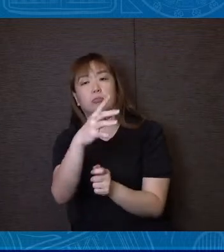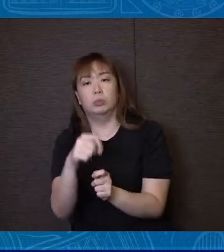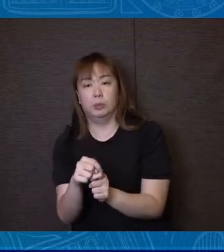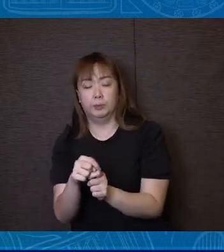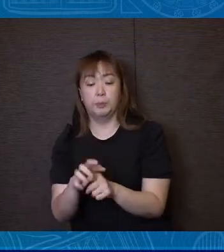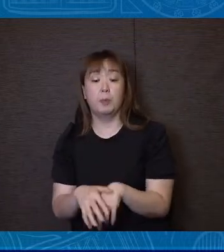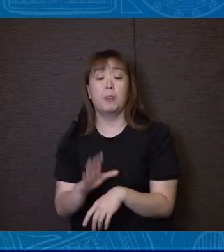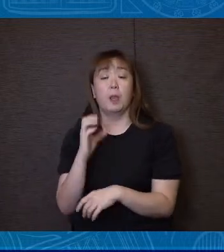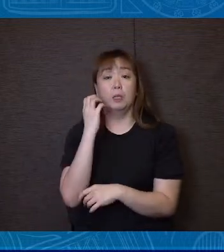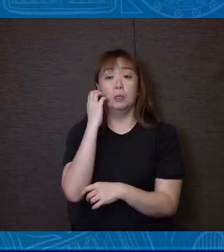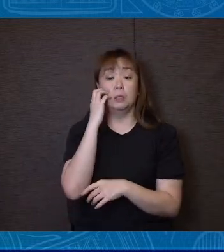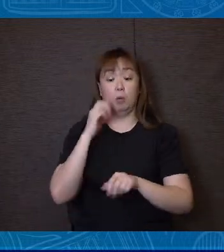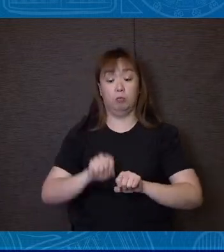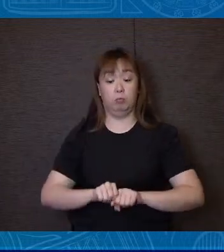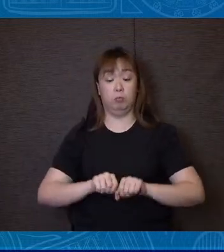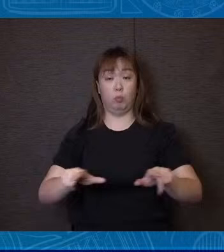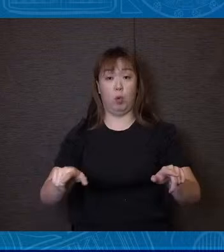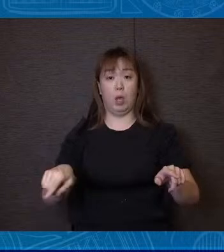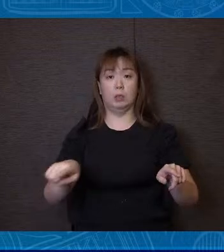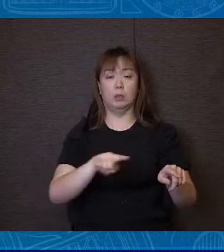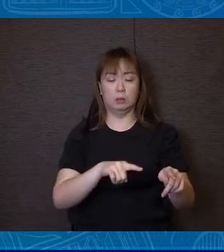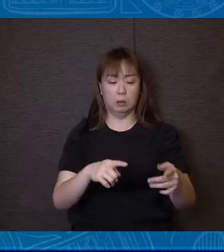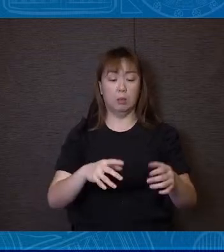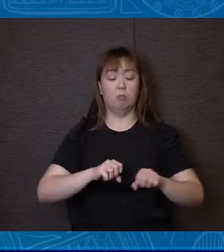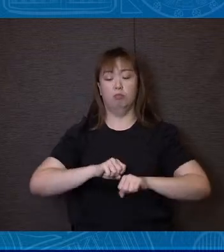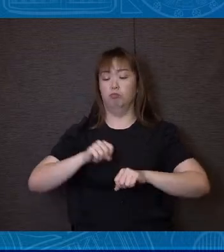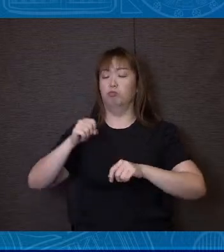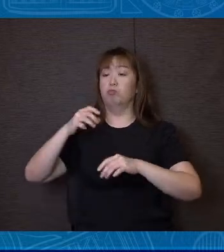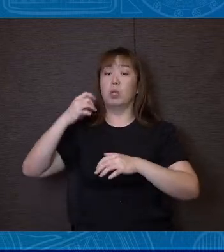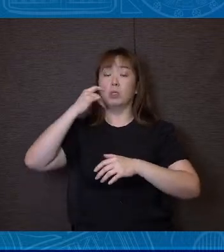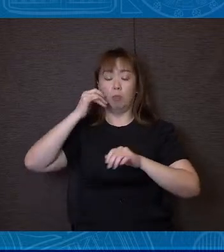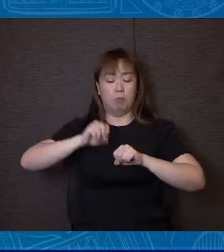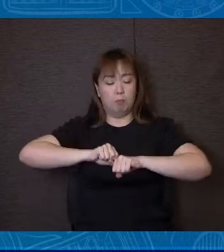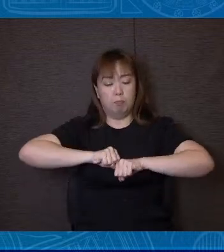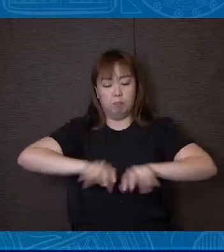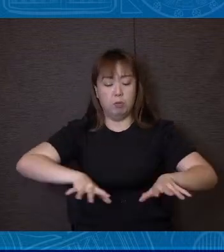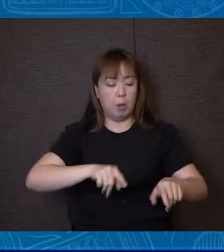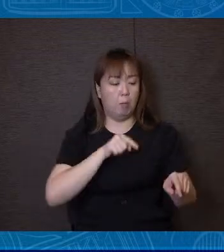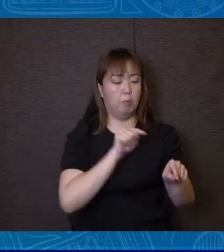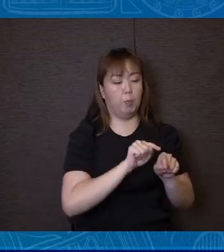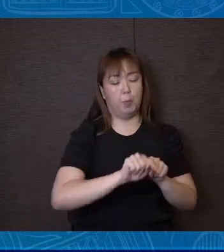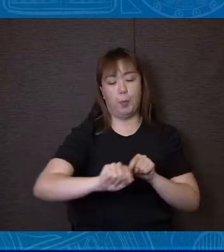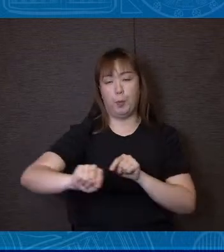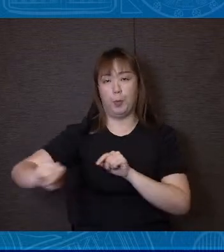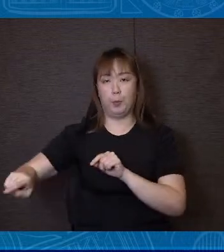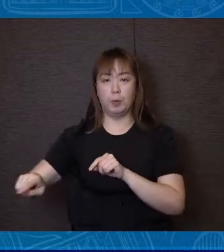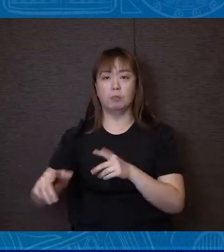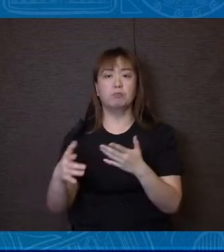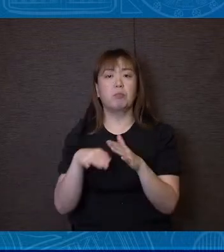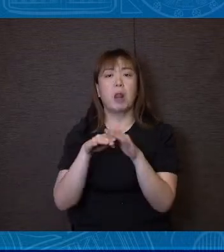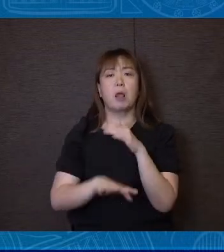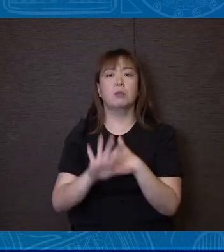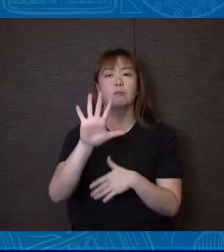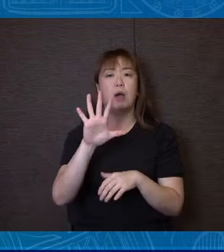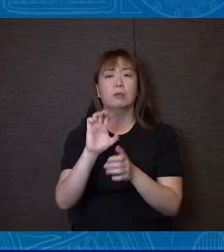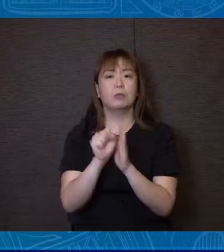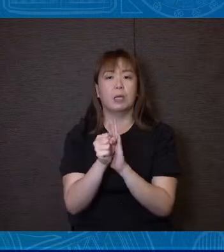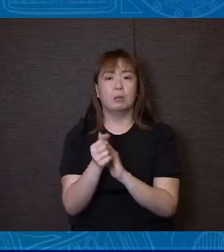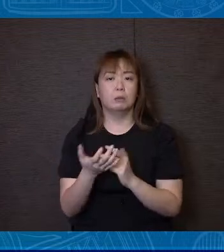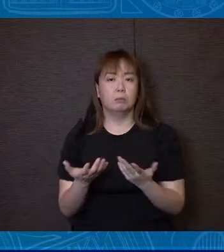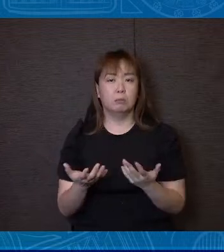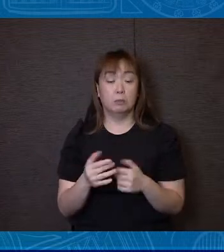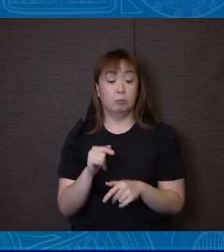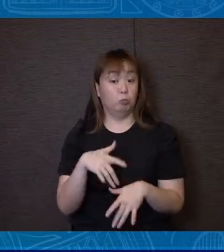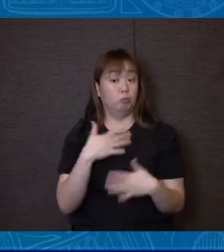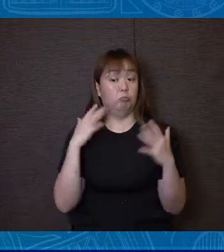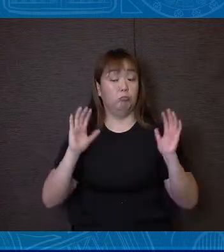comparison, you could be alerting millions upon millions of people in a matter of usually not less than 5 seconds. So this is quite an